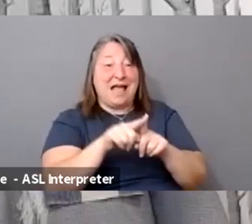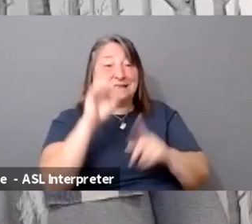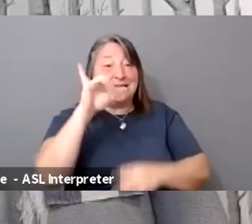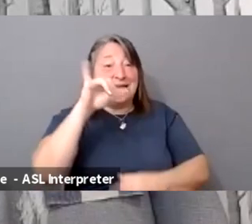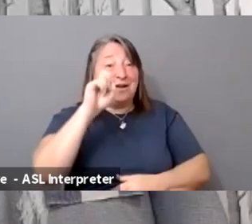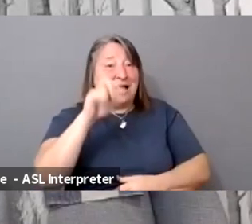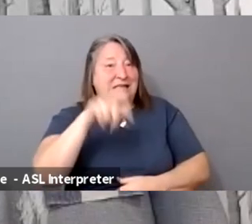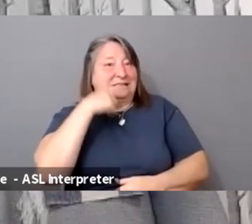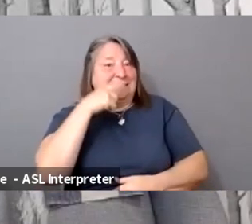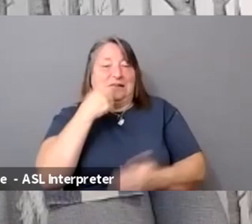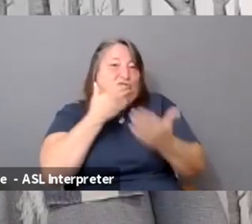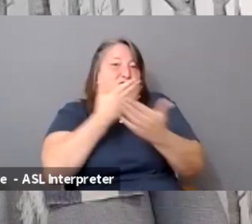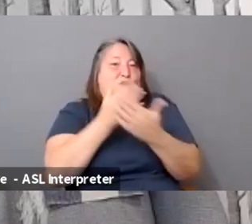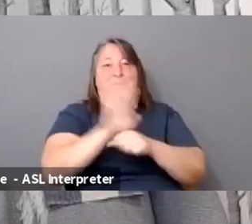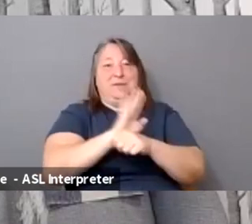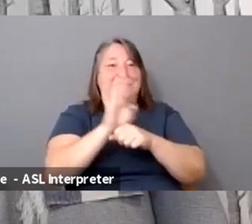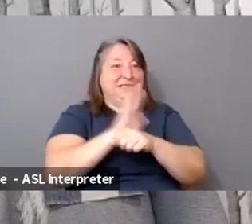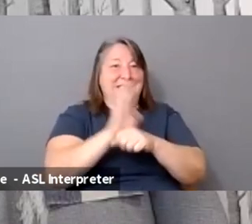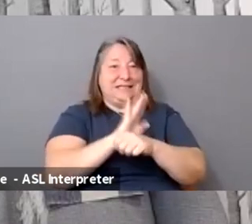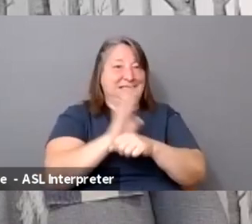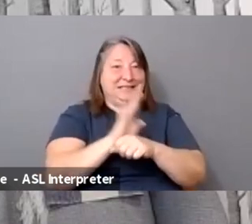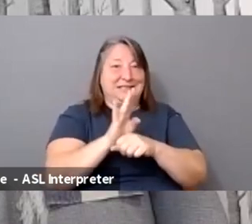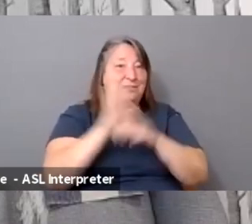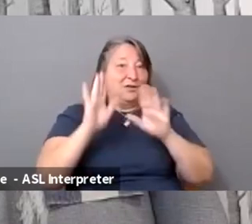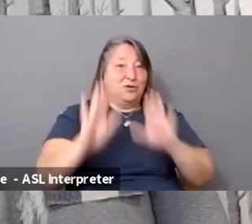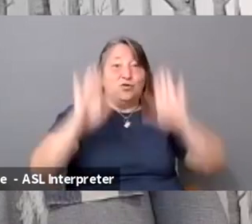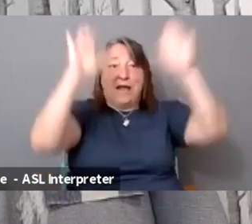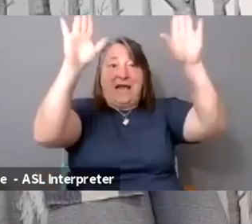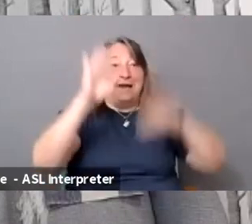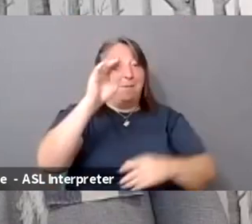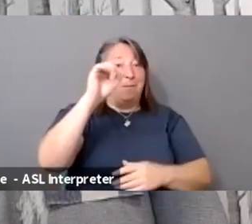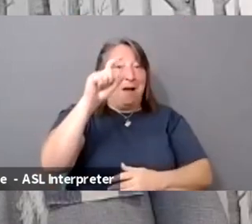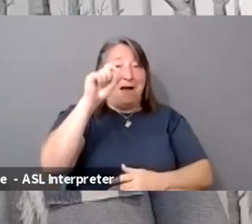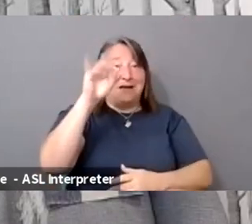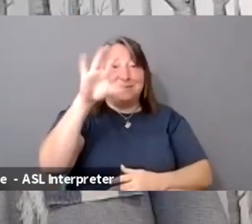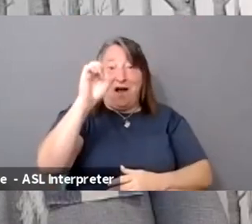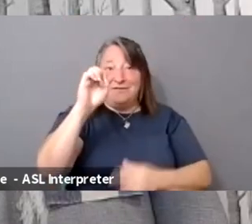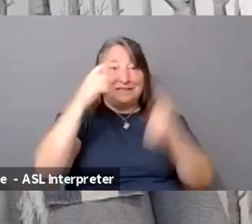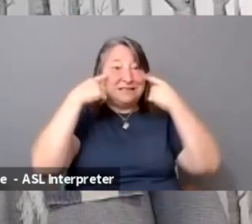business. It's great box office success. We've seen it ourselves at the